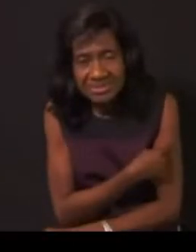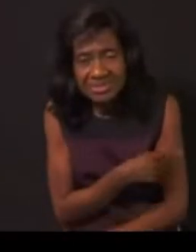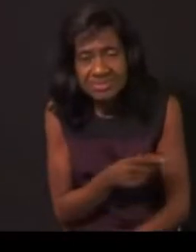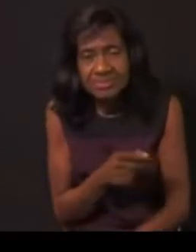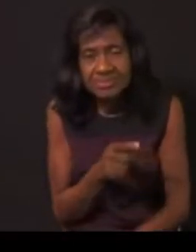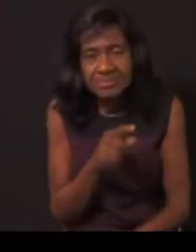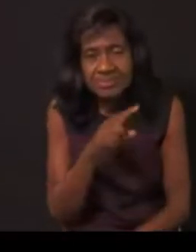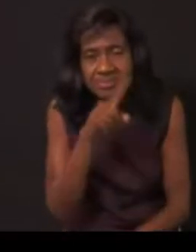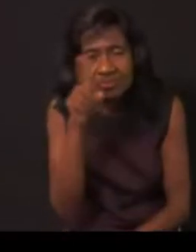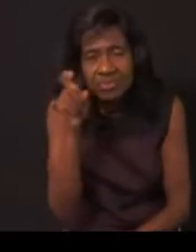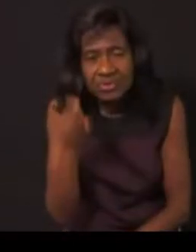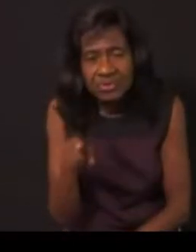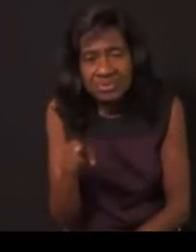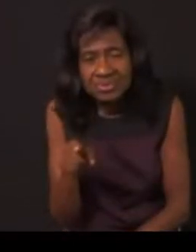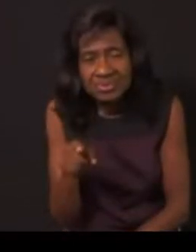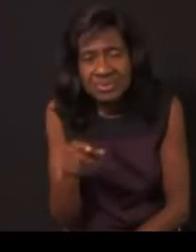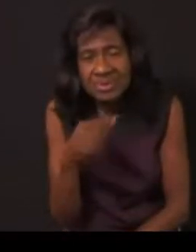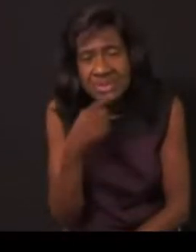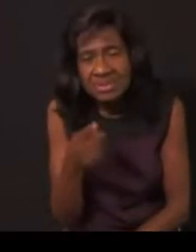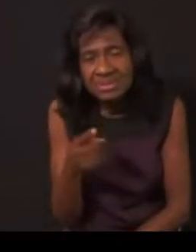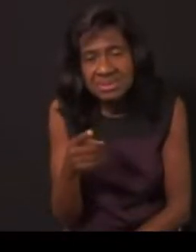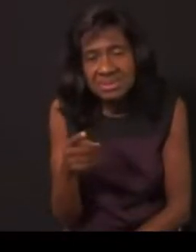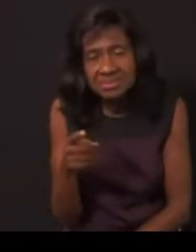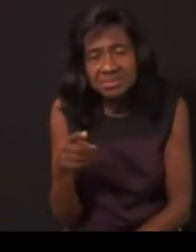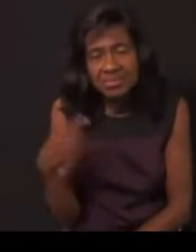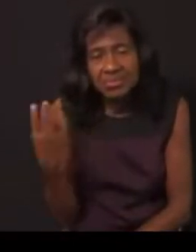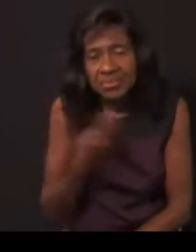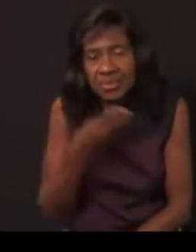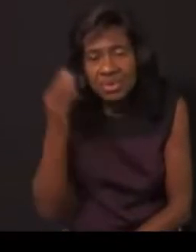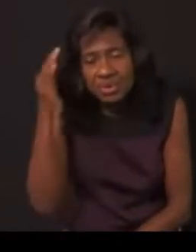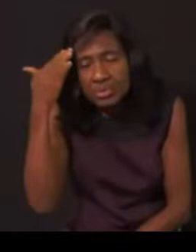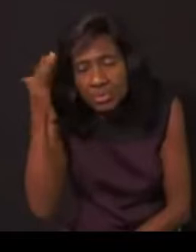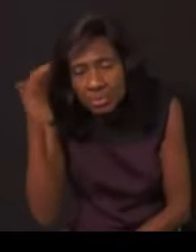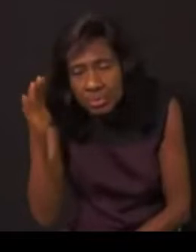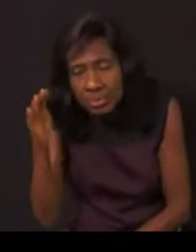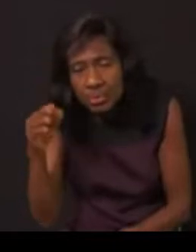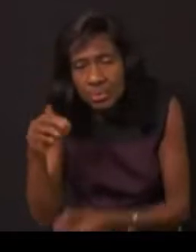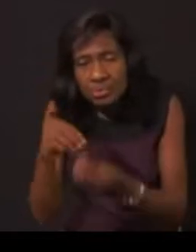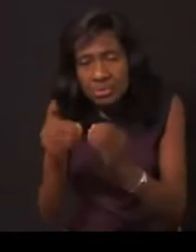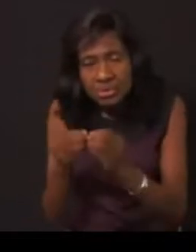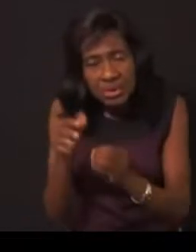I don't think know those numbers yet.